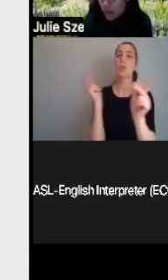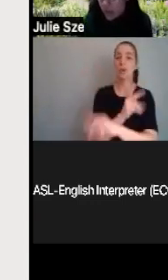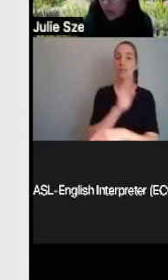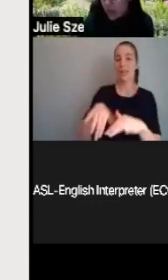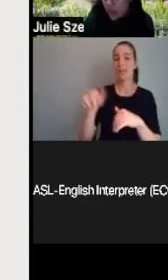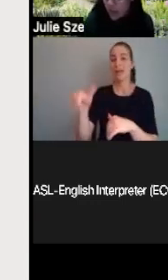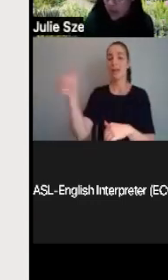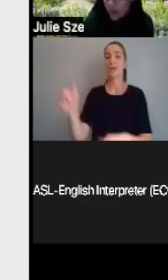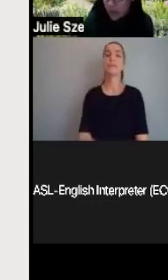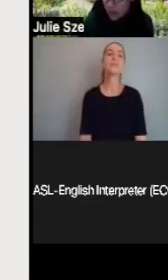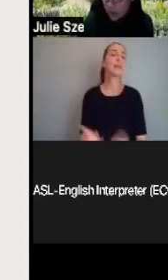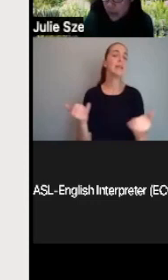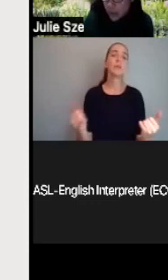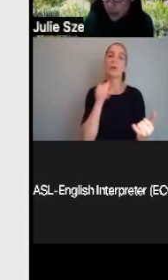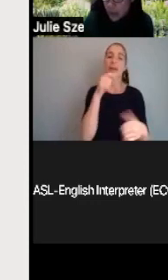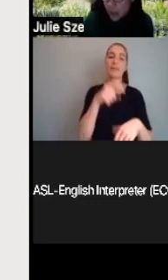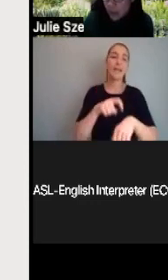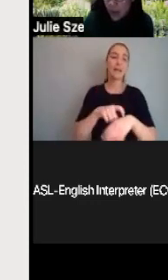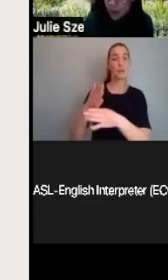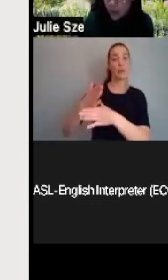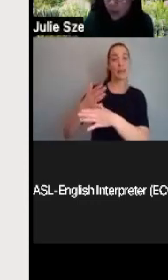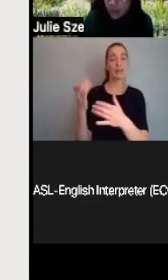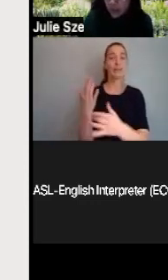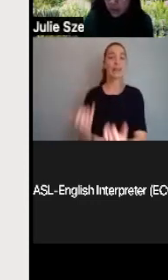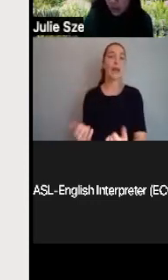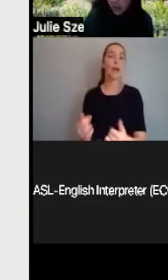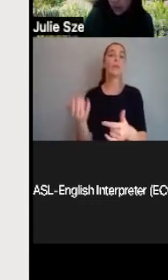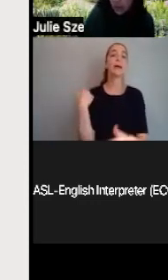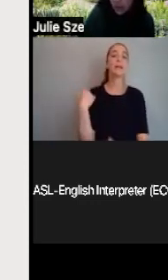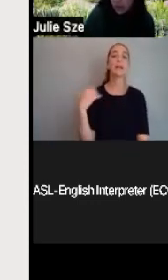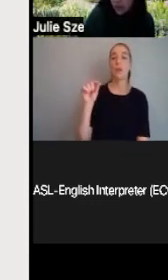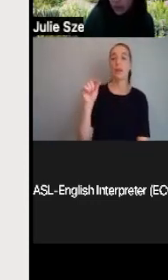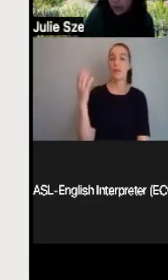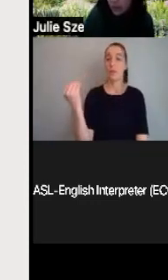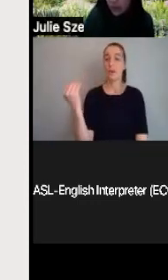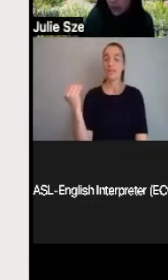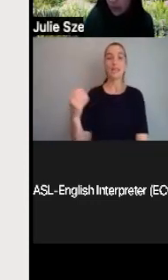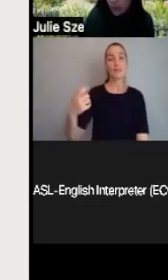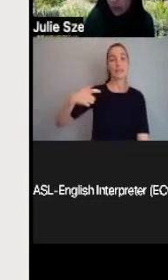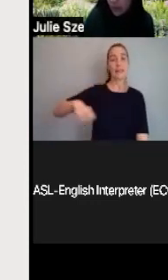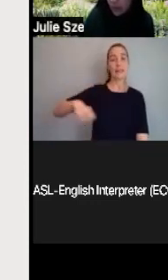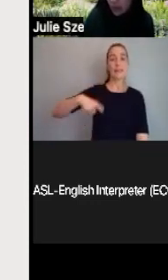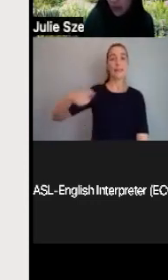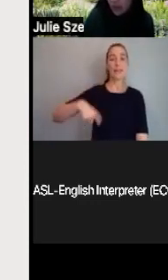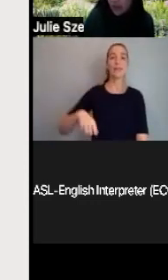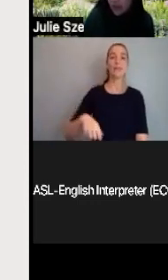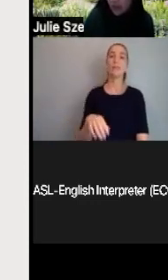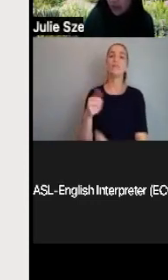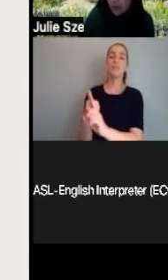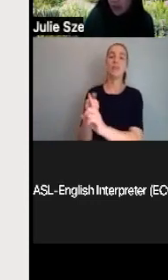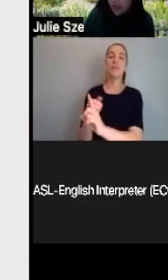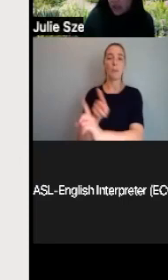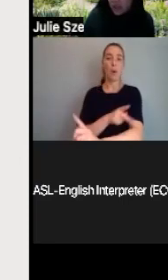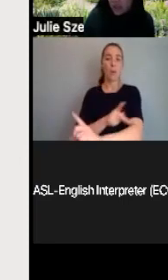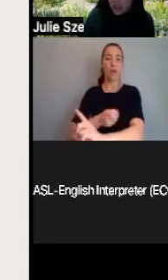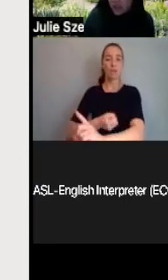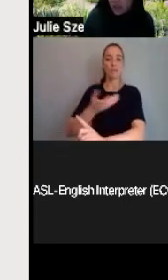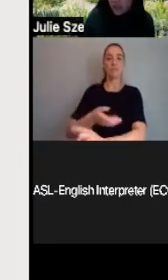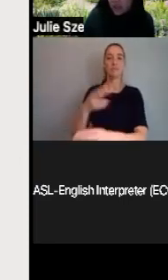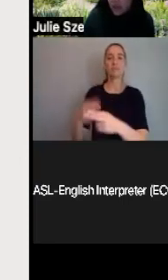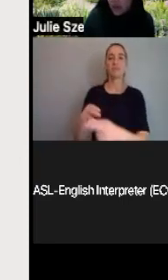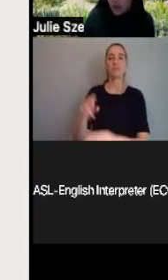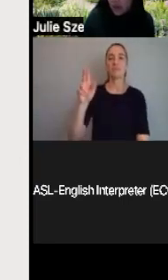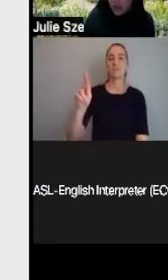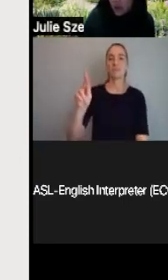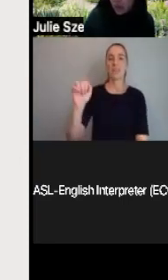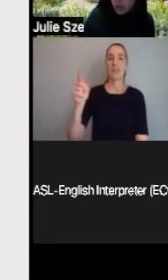2014 at the UN climate summit summit by a 26-year-old Marshallese poet. Um, Kathy, uh, Neil,